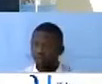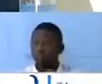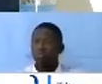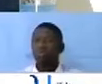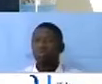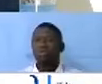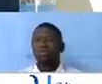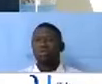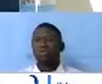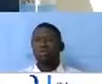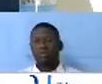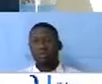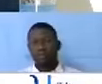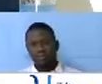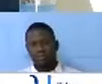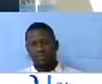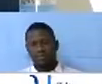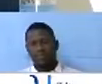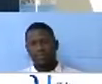ci.